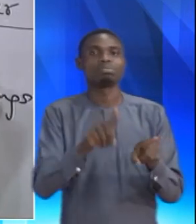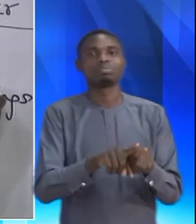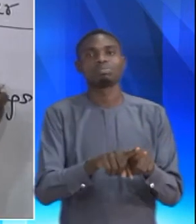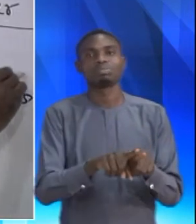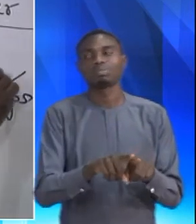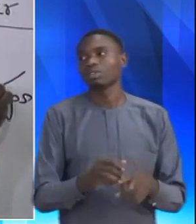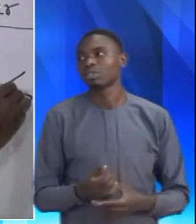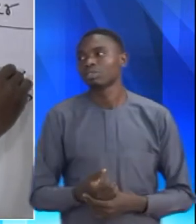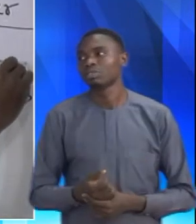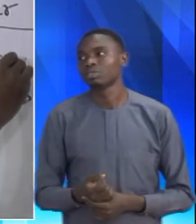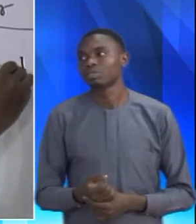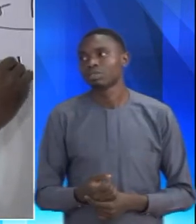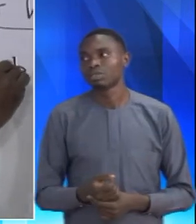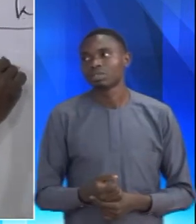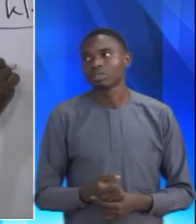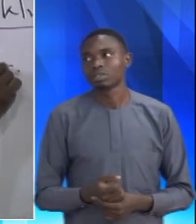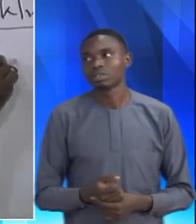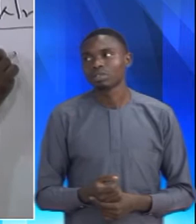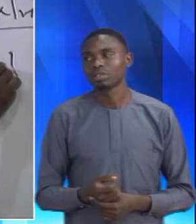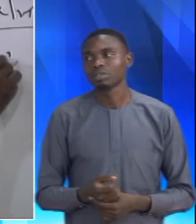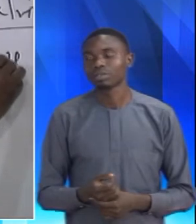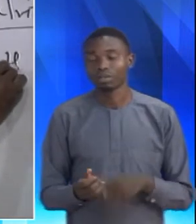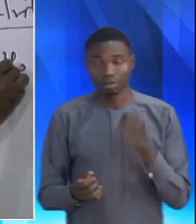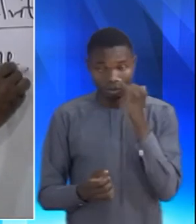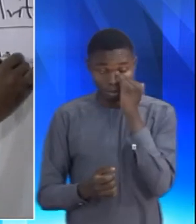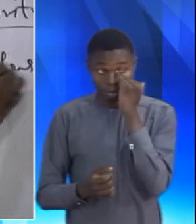And who are your siblings? Brothers and sisters.